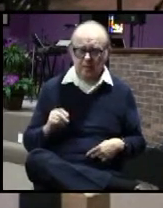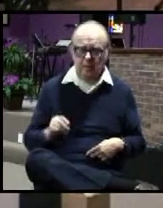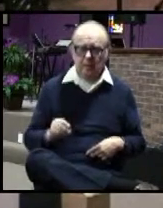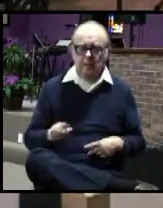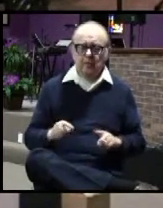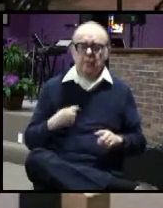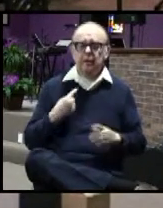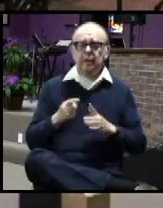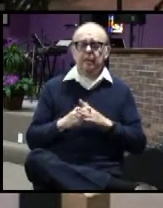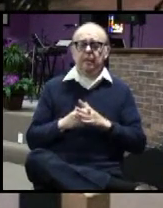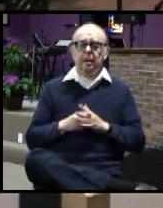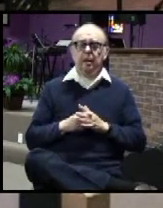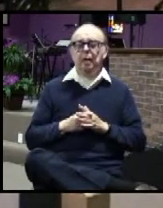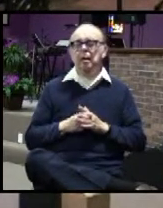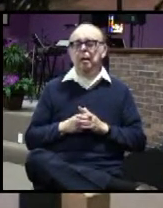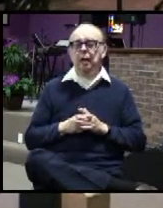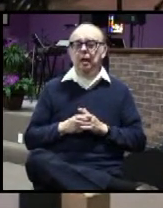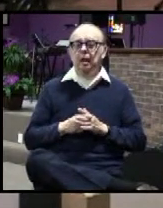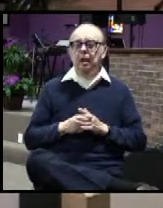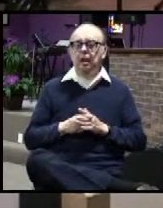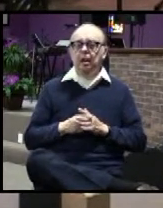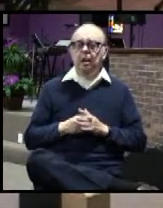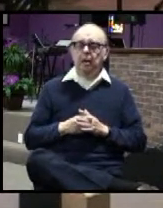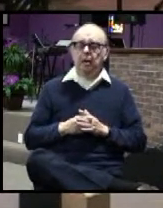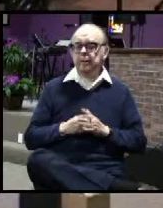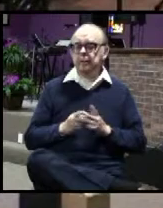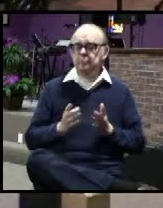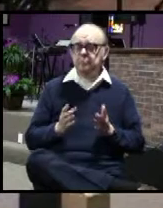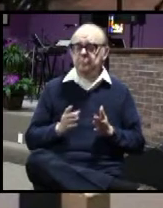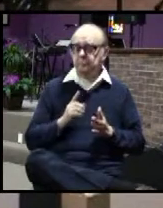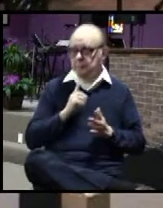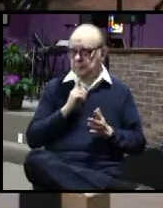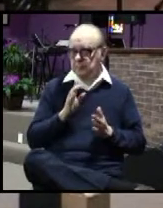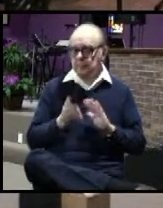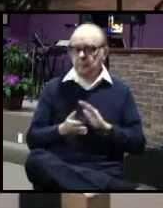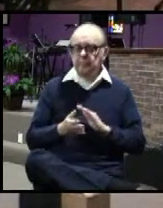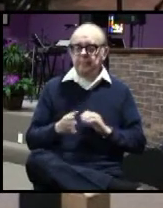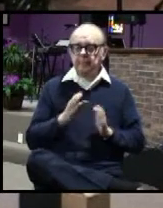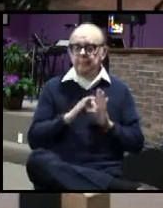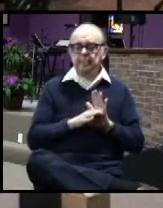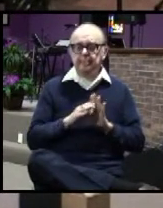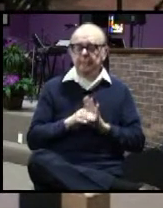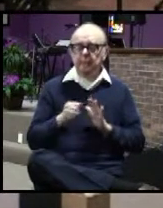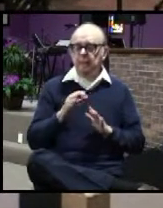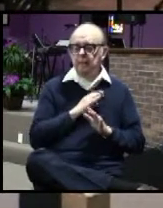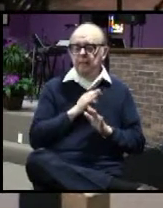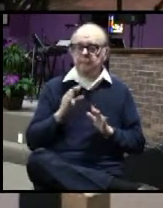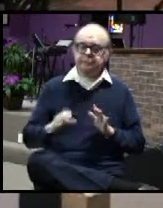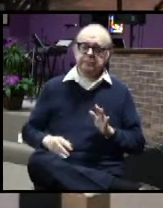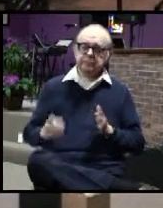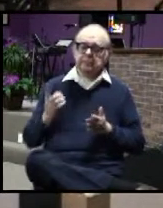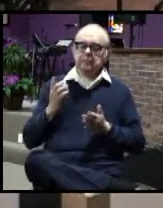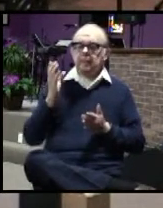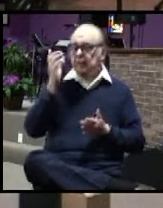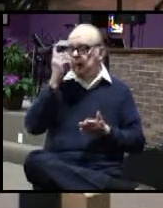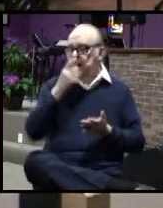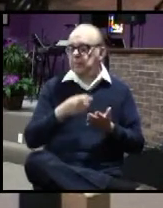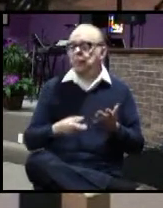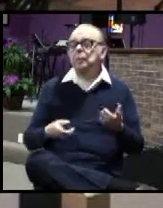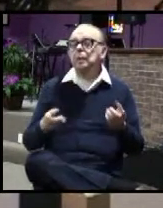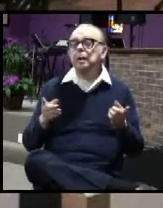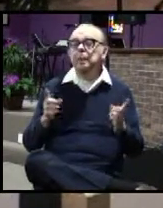start, and we'll show, when we start truly becoming the character of Christ, guess what happens?